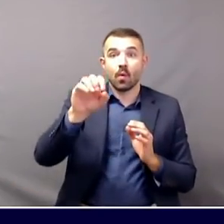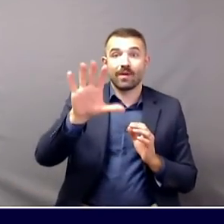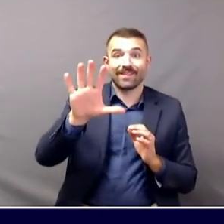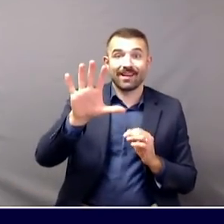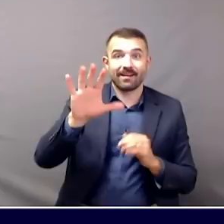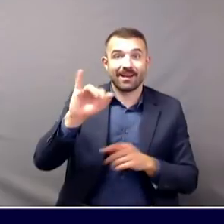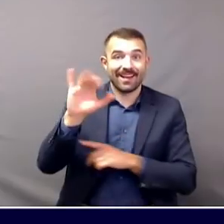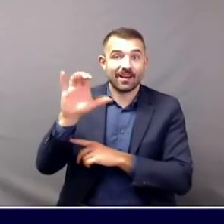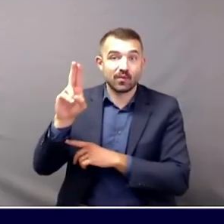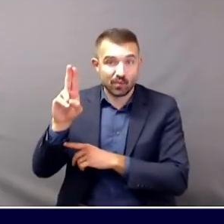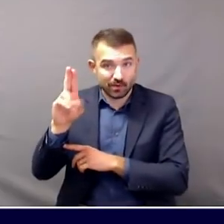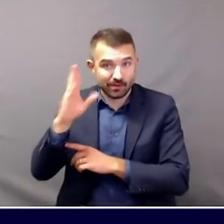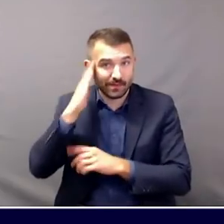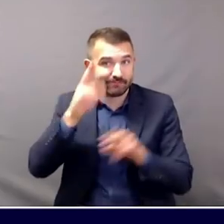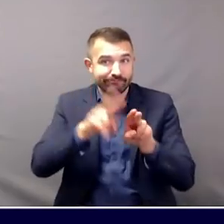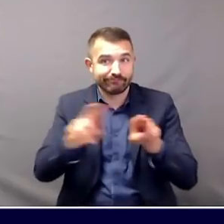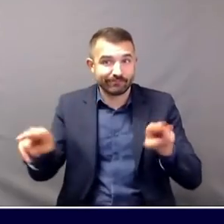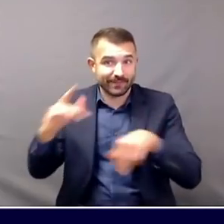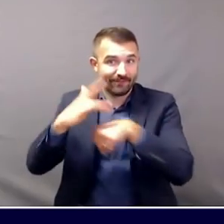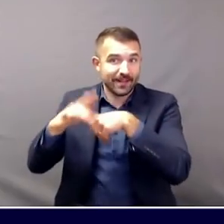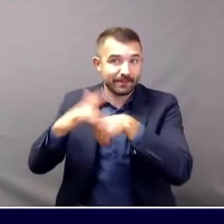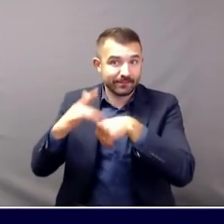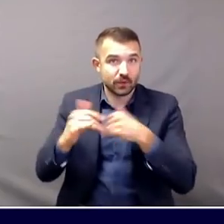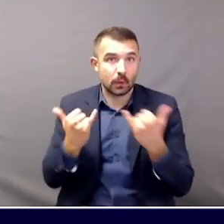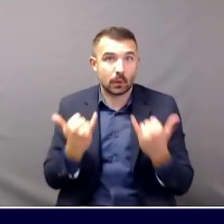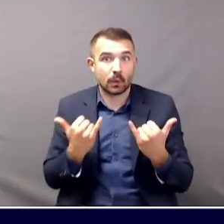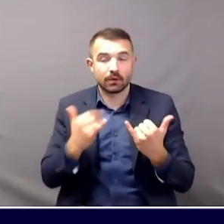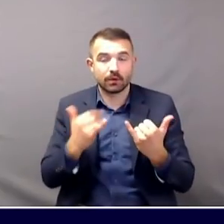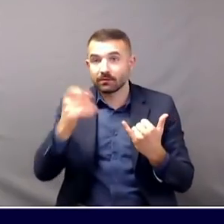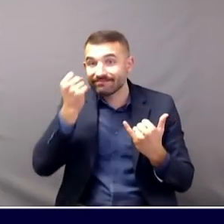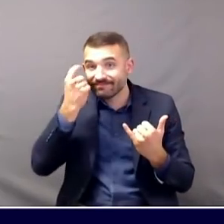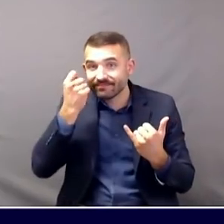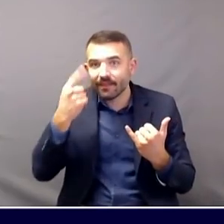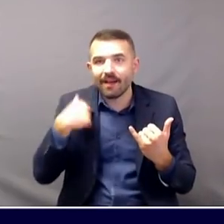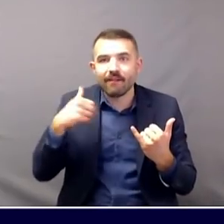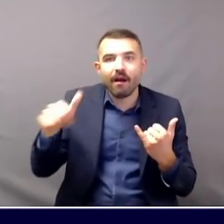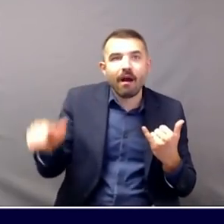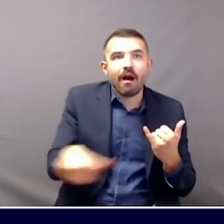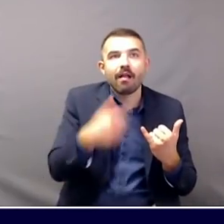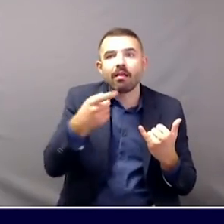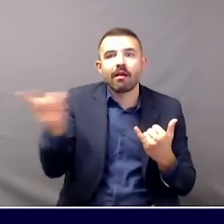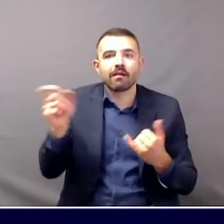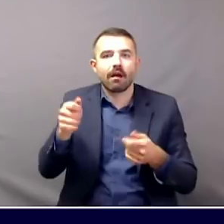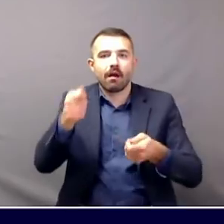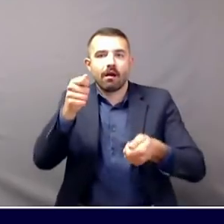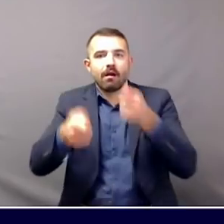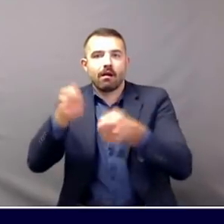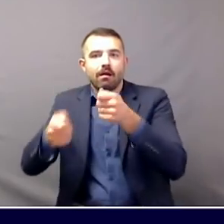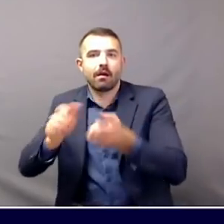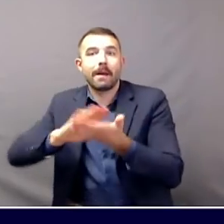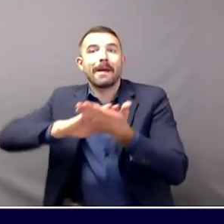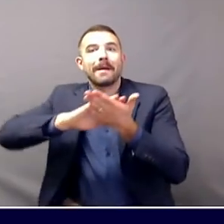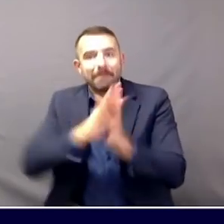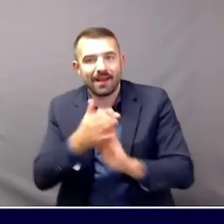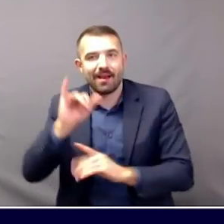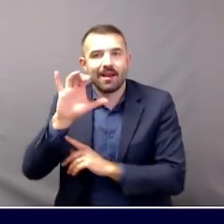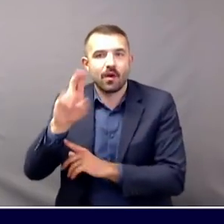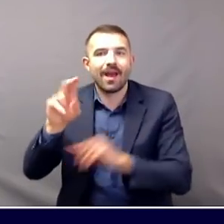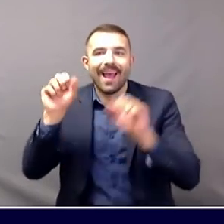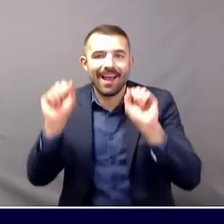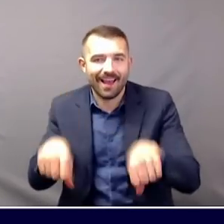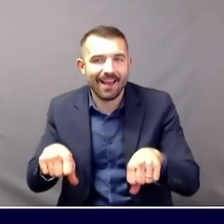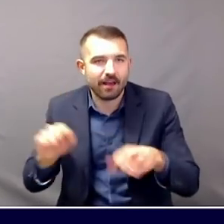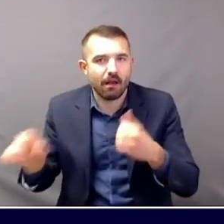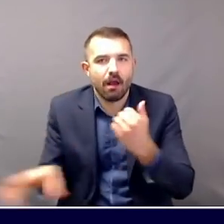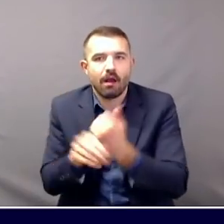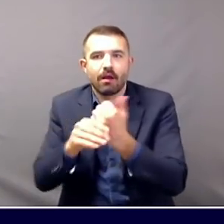to ICUs if the demand arises. We've been working with healthcare systems to start thinking about how many beds within their